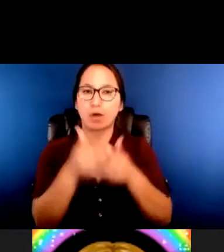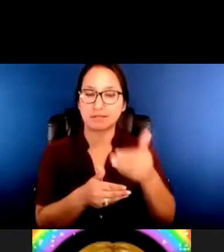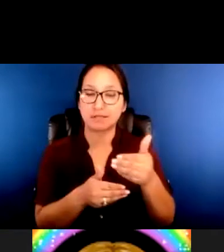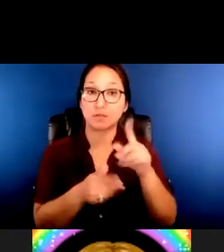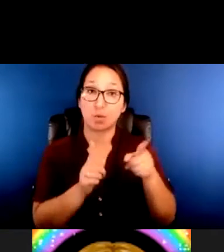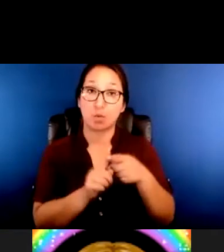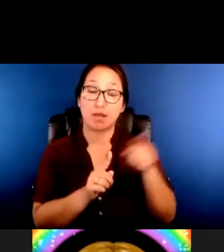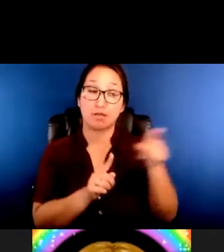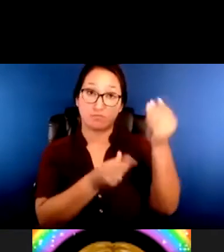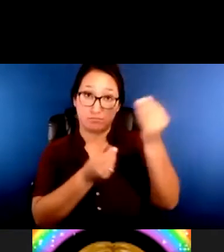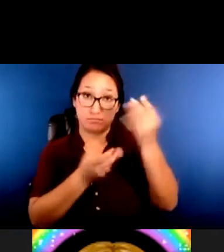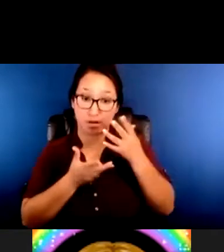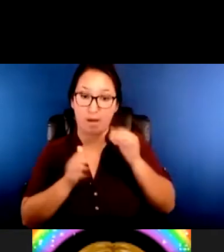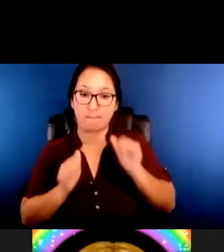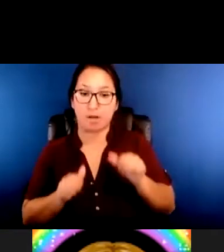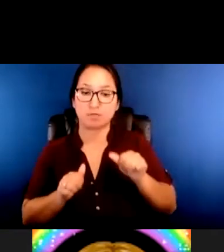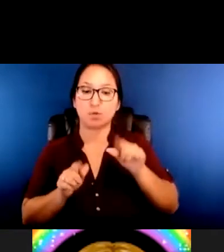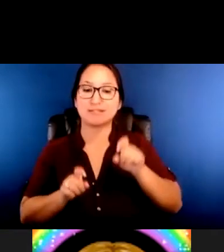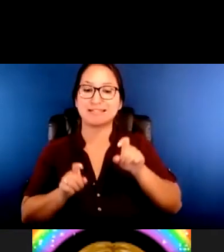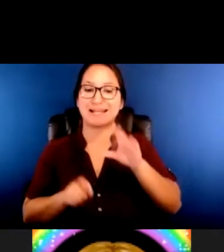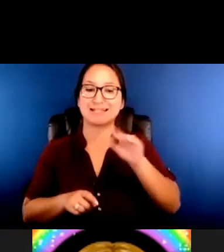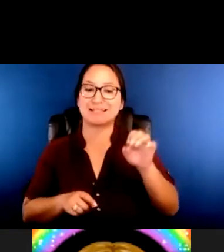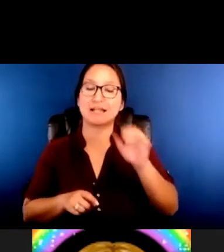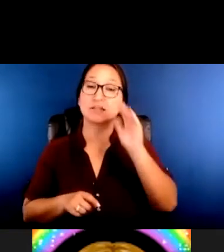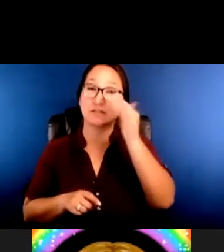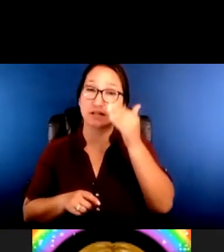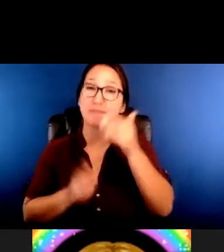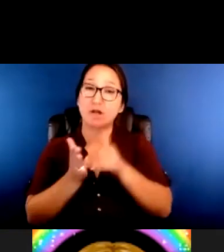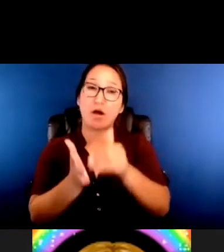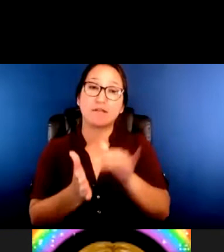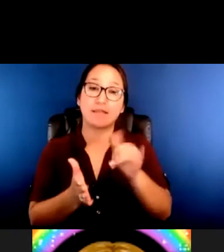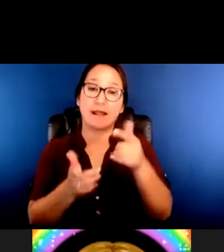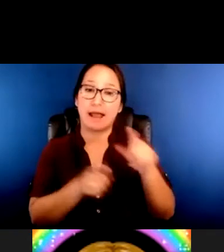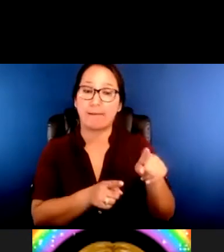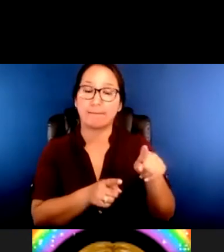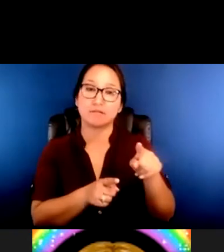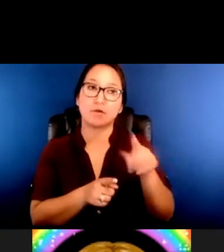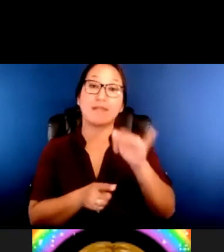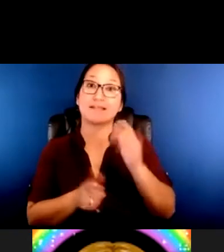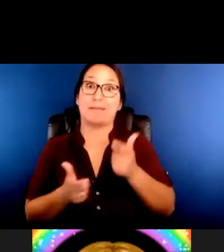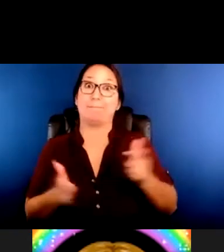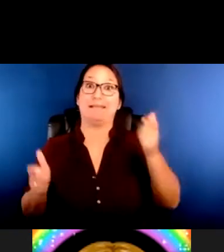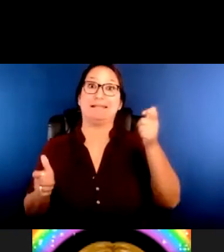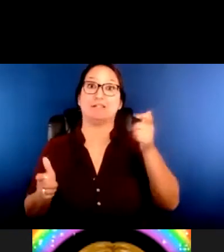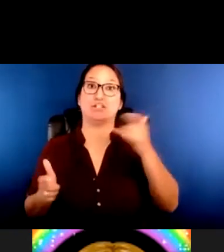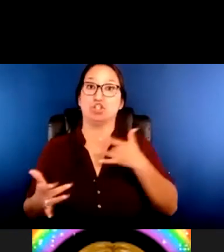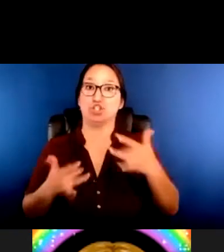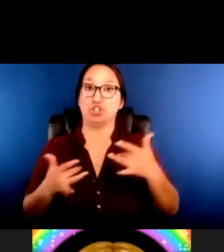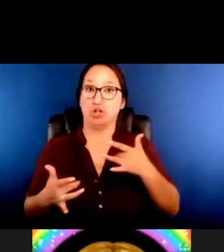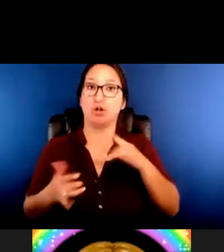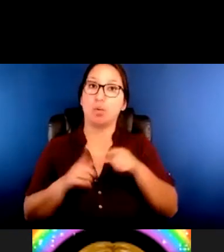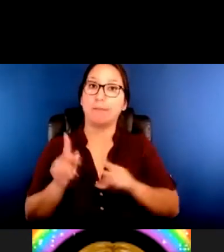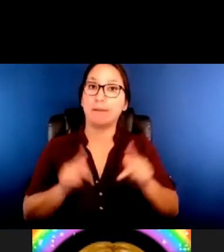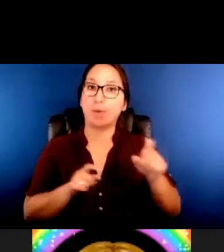of a positive test case. It seems like that is oftentimes the biggest concern of people when they call in, is